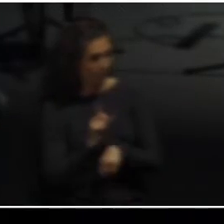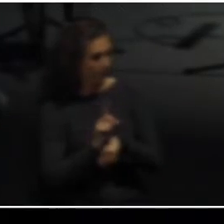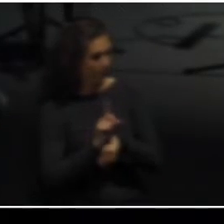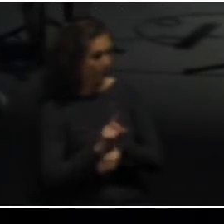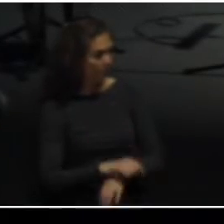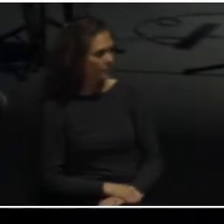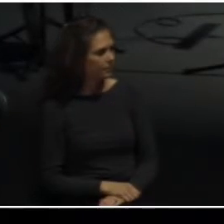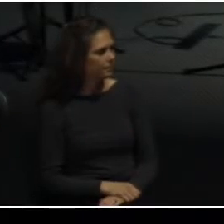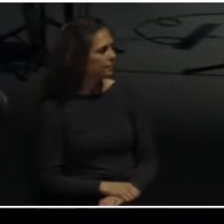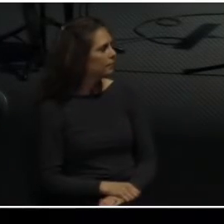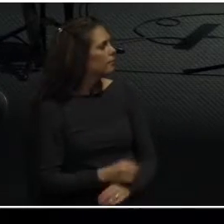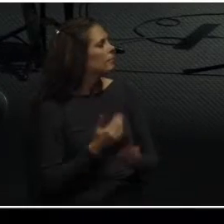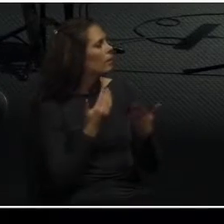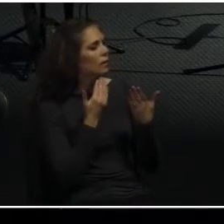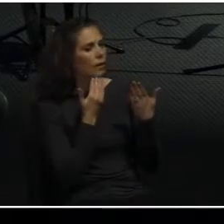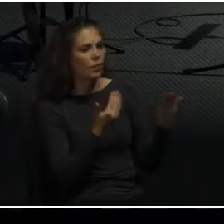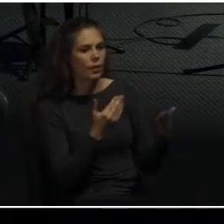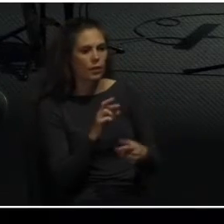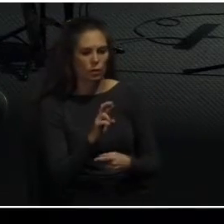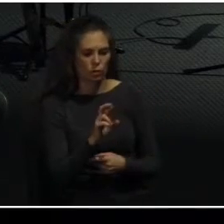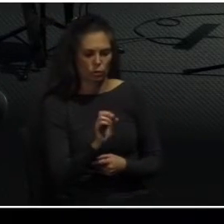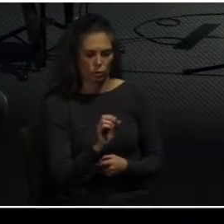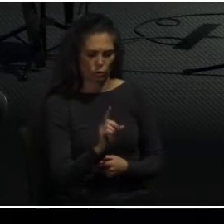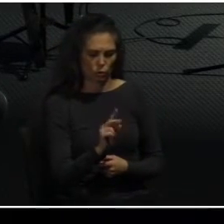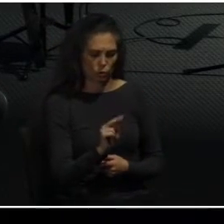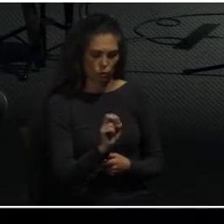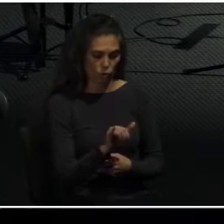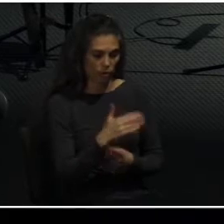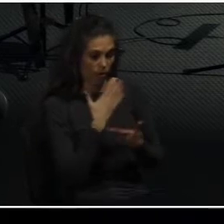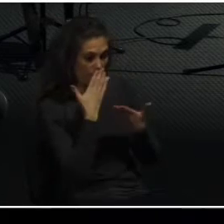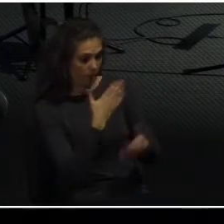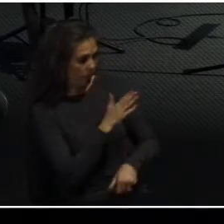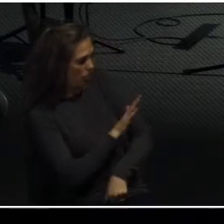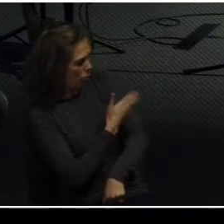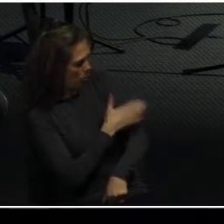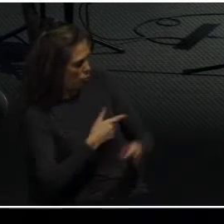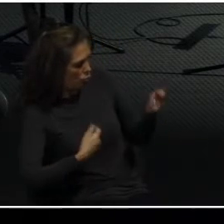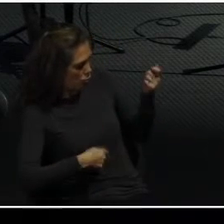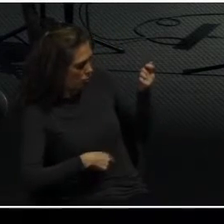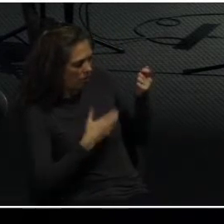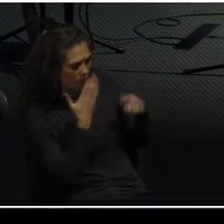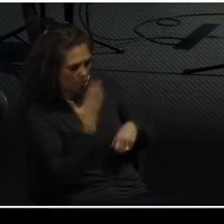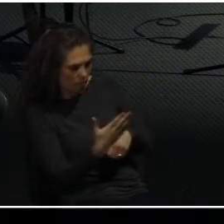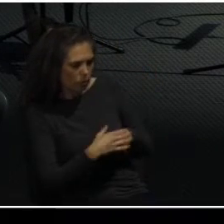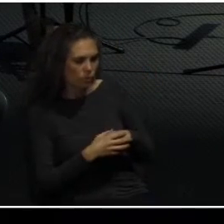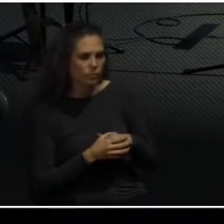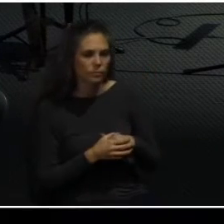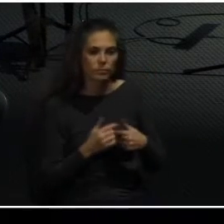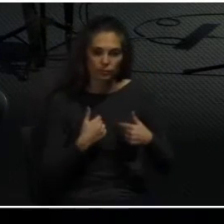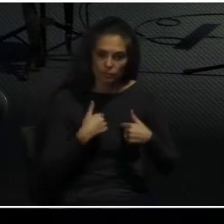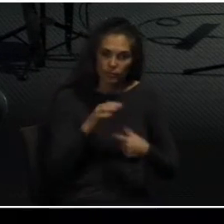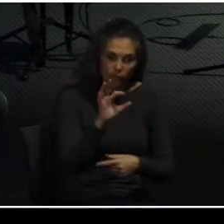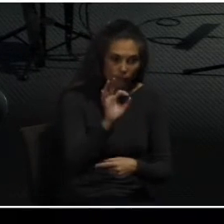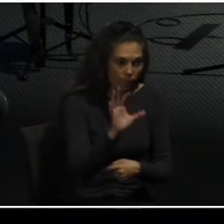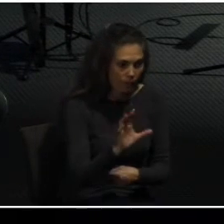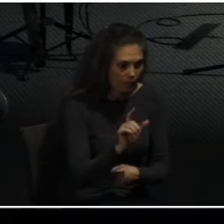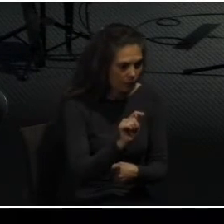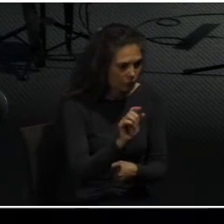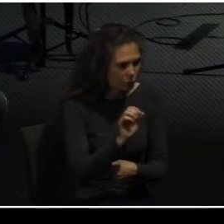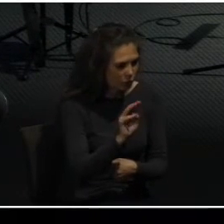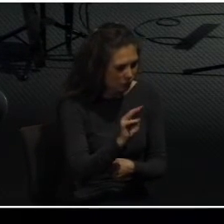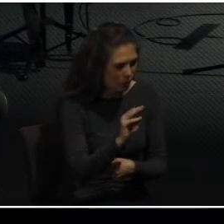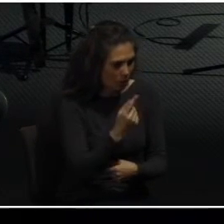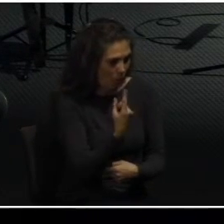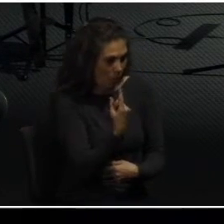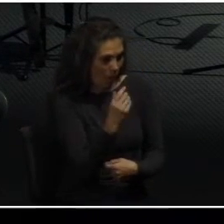Thank you, Rodney, and thank you, team, for leading us. My name's Tom. I'm a pastor here at Sturgeon Valley, one of the pastors. Thank you for those of you who